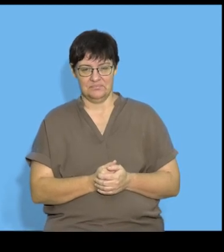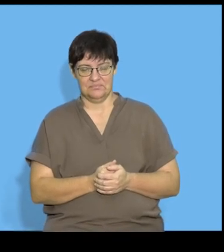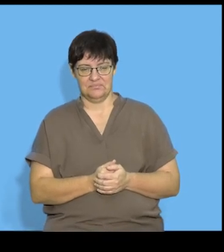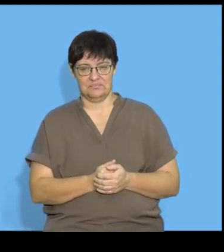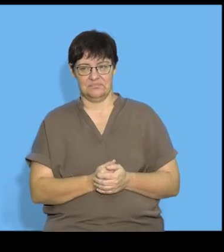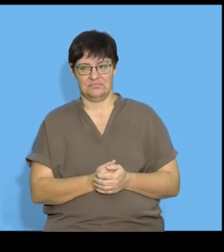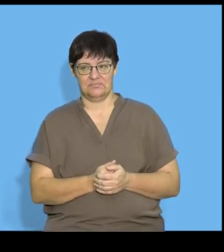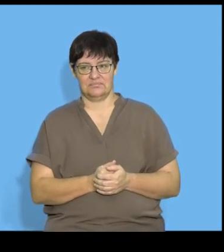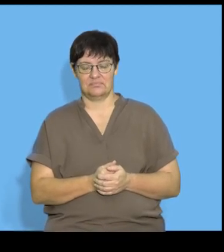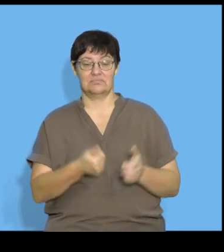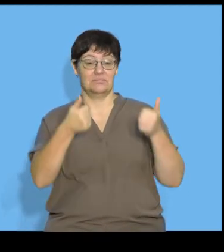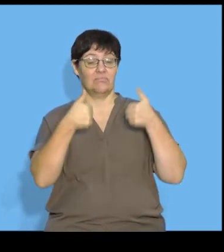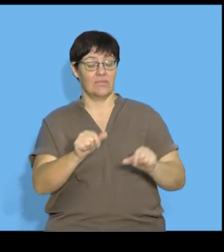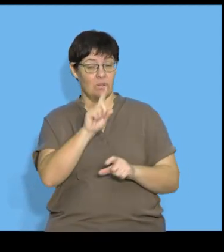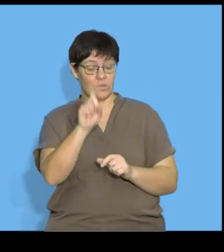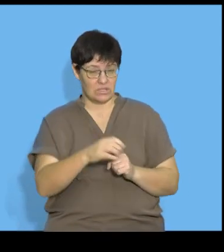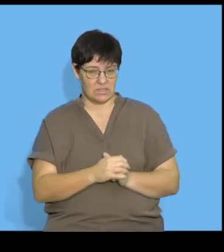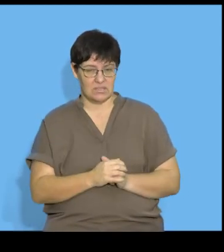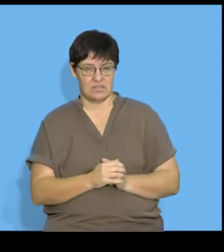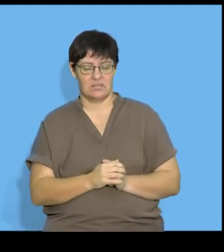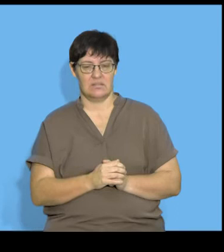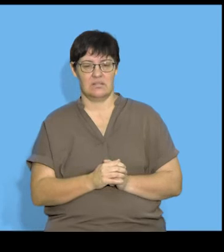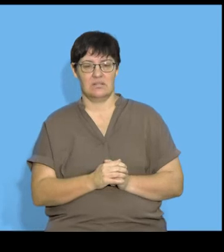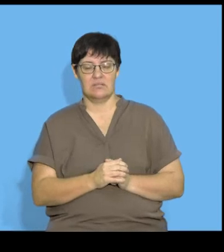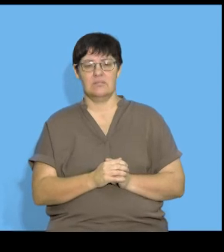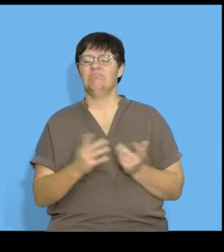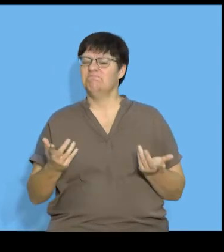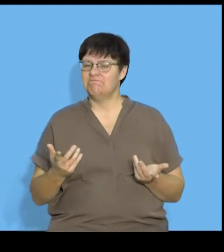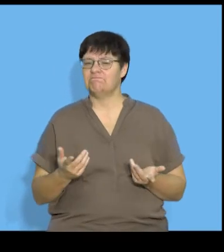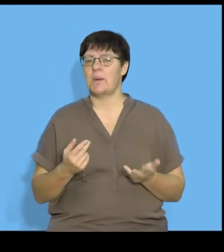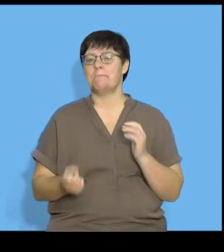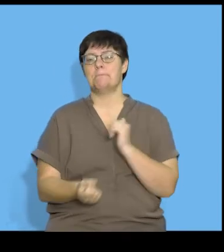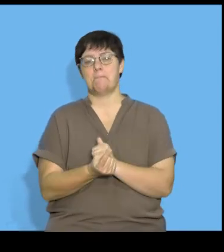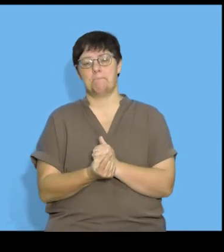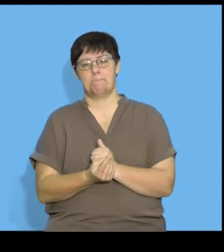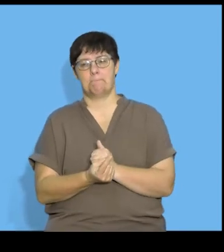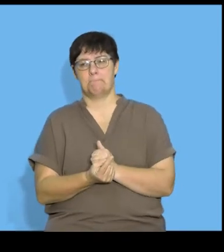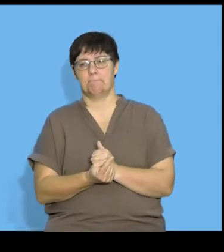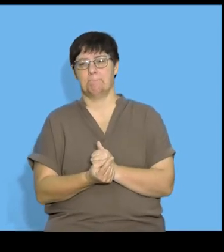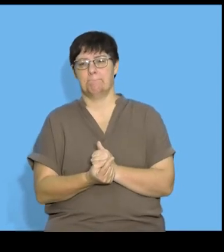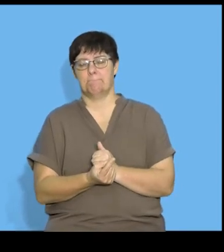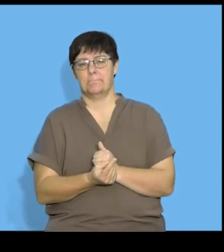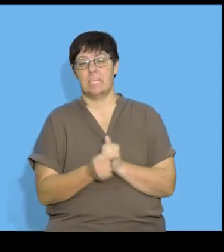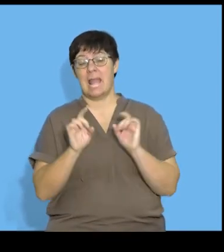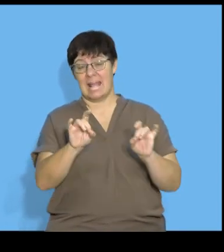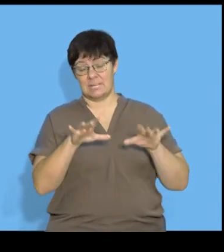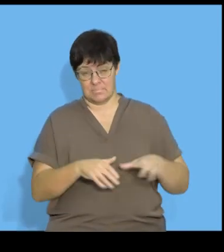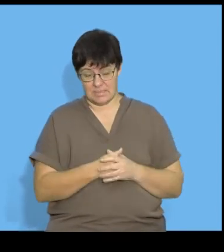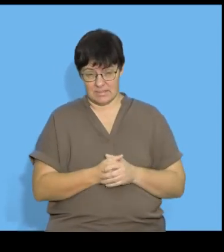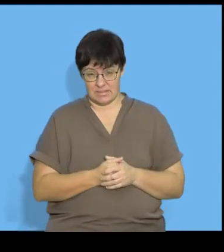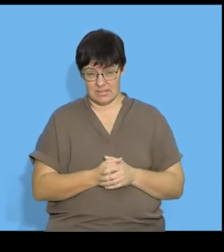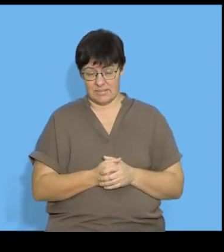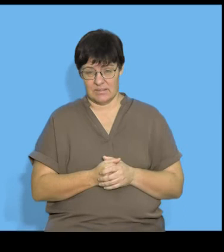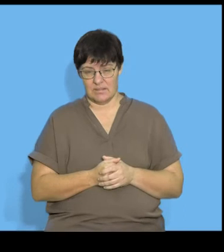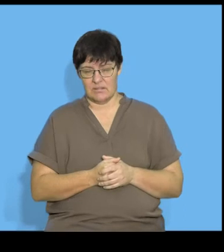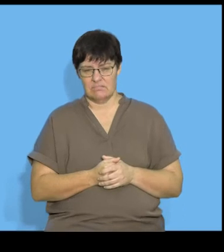Okay, guys, the next question is one that you often are going to get in, all right, your exams or tests.